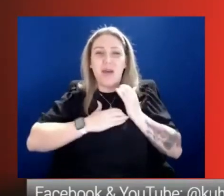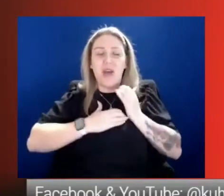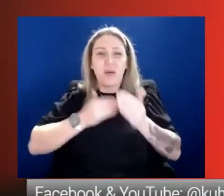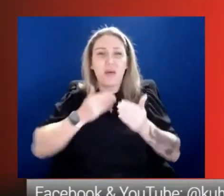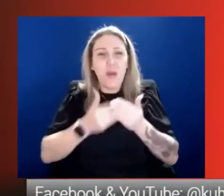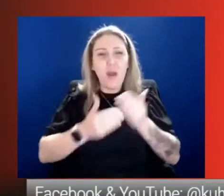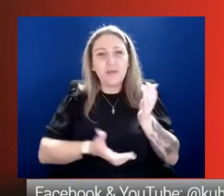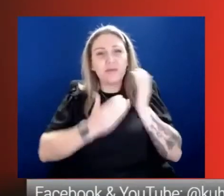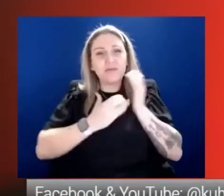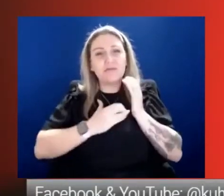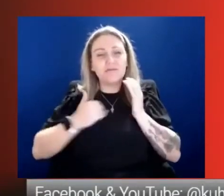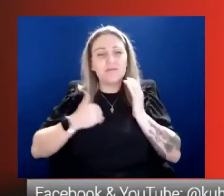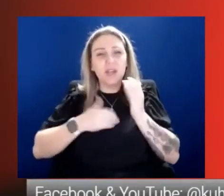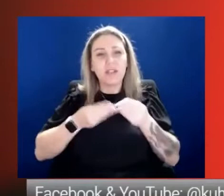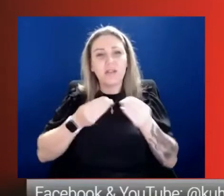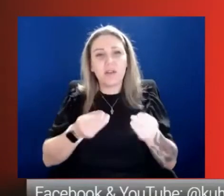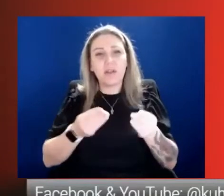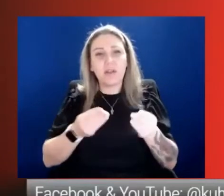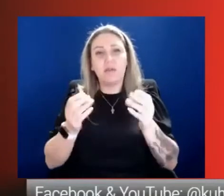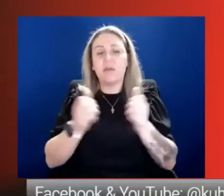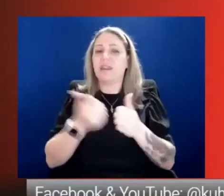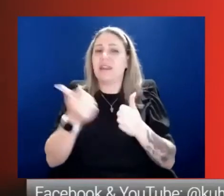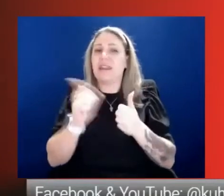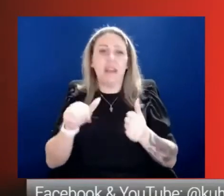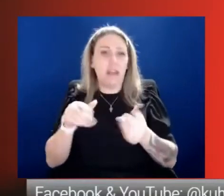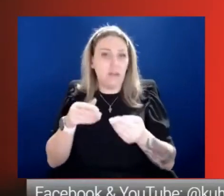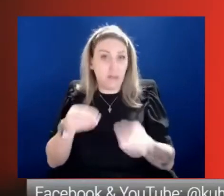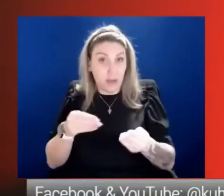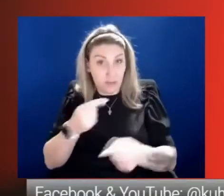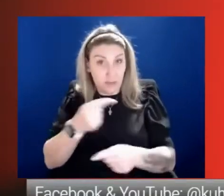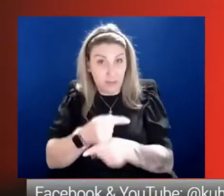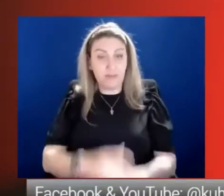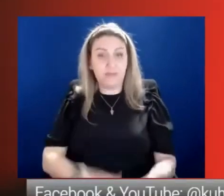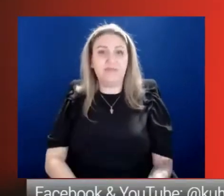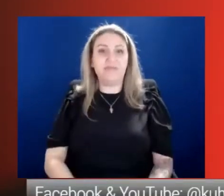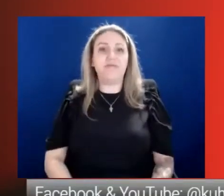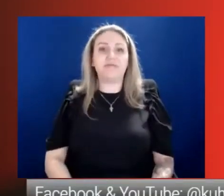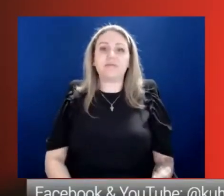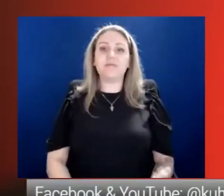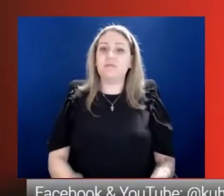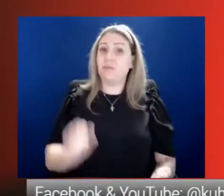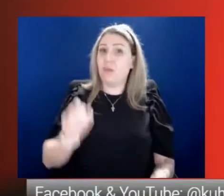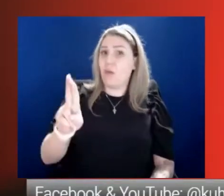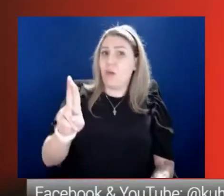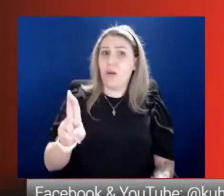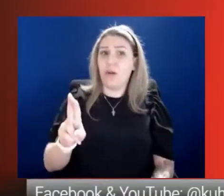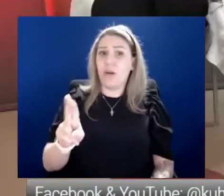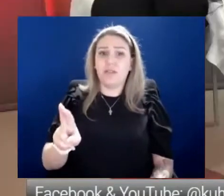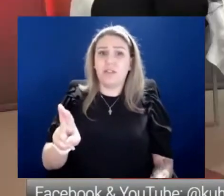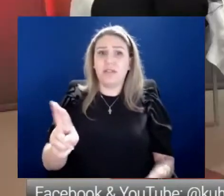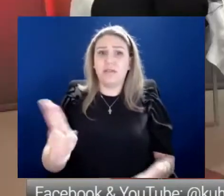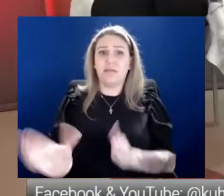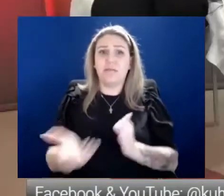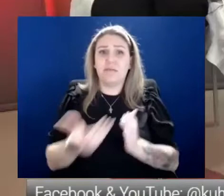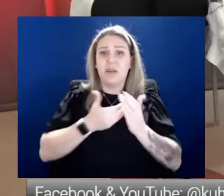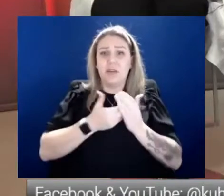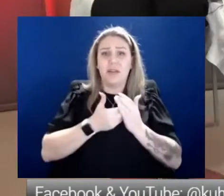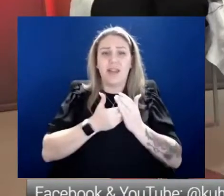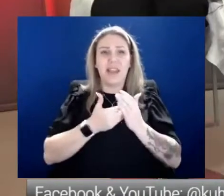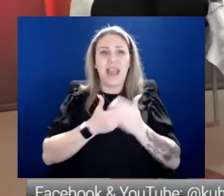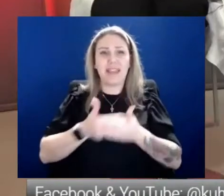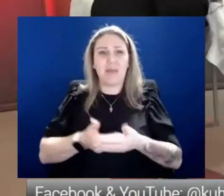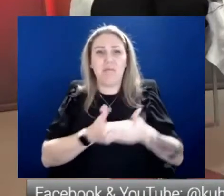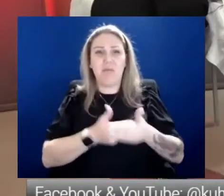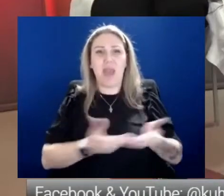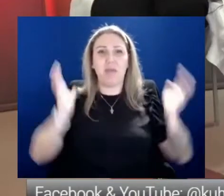you can get that with any feeding. Right. Or just attaching them to you, like I wore wearing my son them, around. you know, wearing your